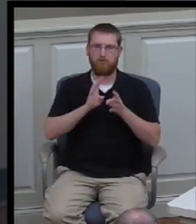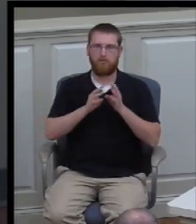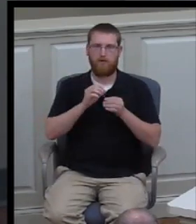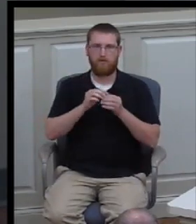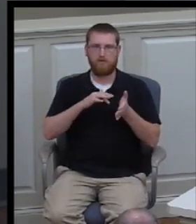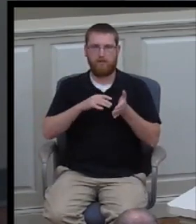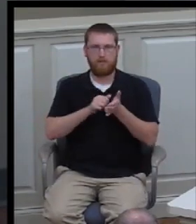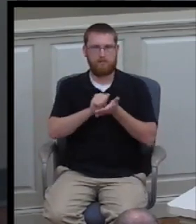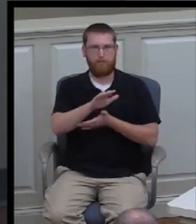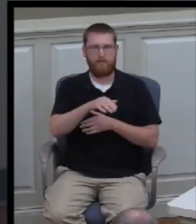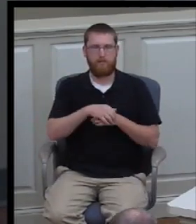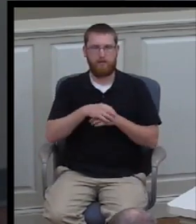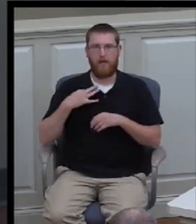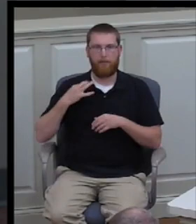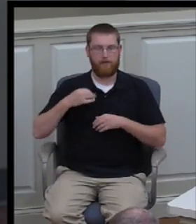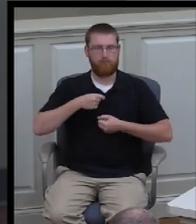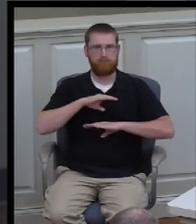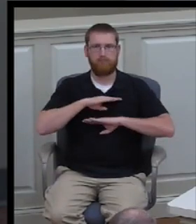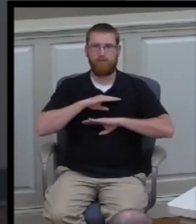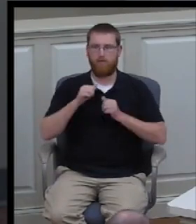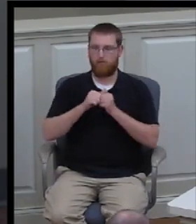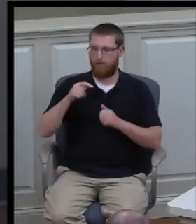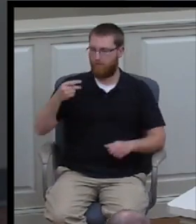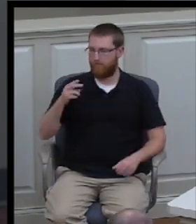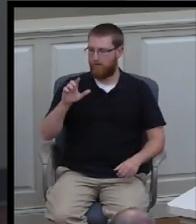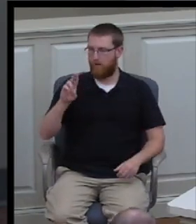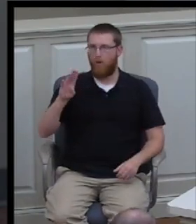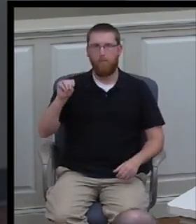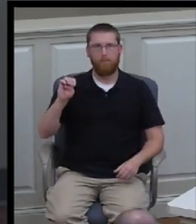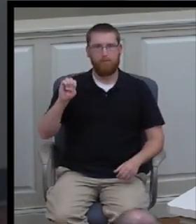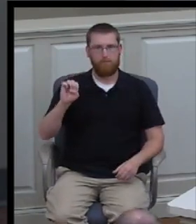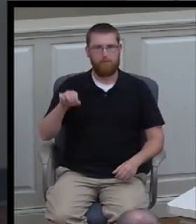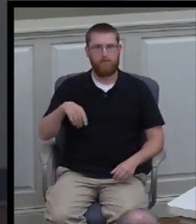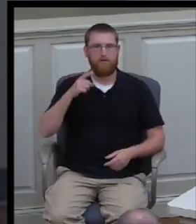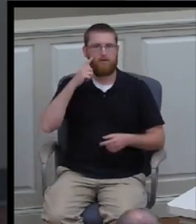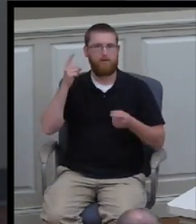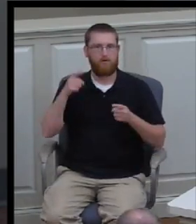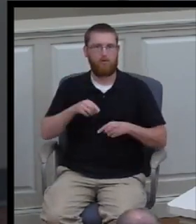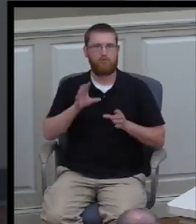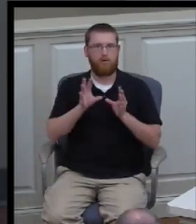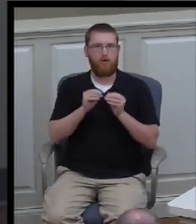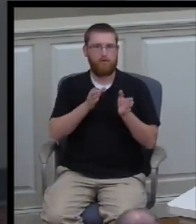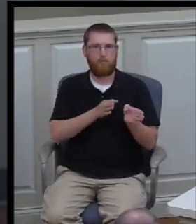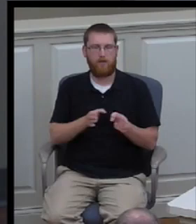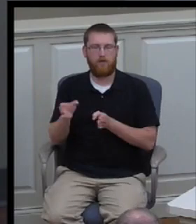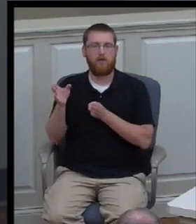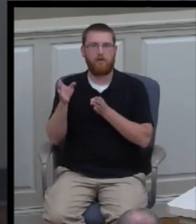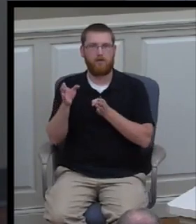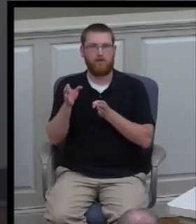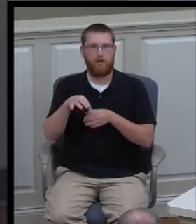submitted. Application was in compliance with the flume and the goals and objectives in the comprehensive plan. And the Planning Commission